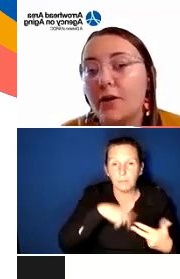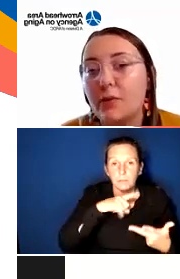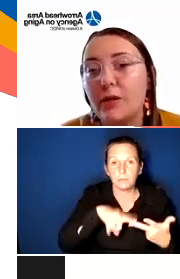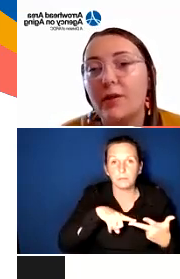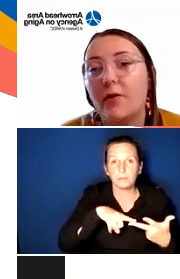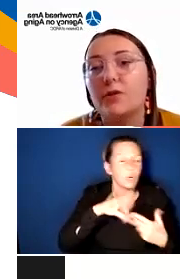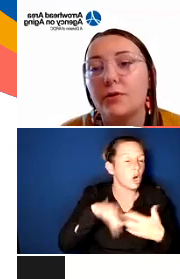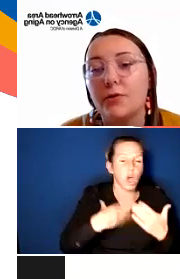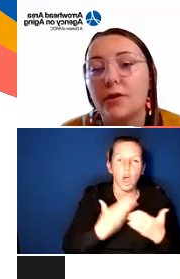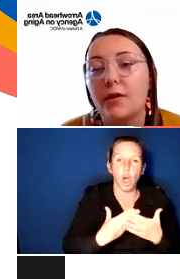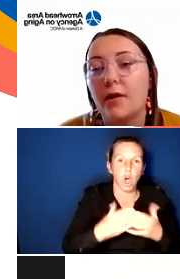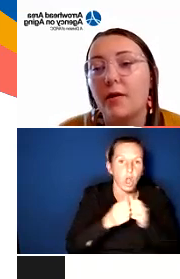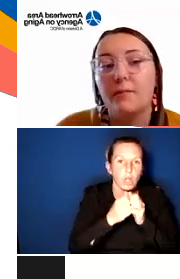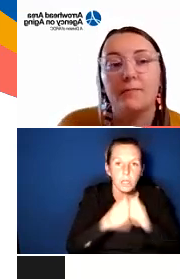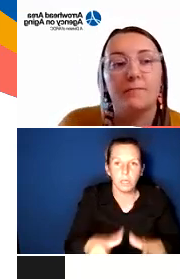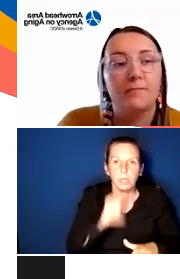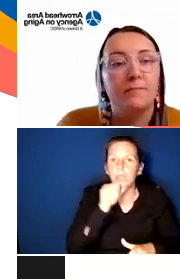those are all going to be without Duluth.